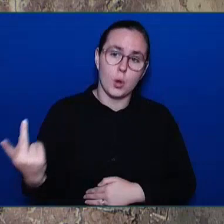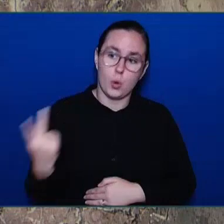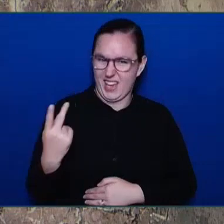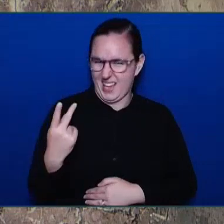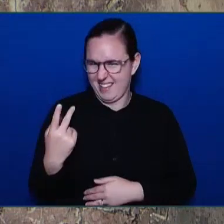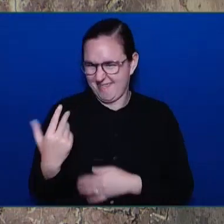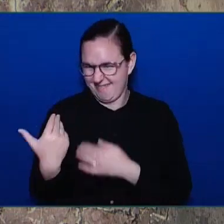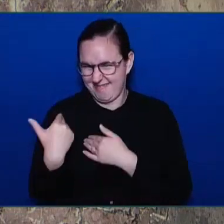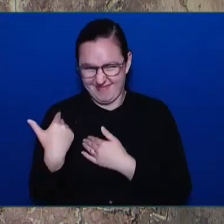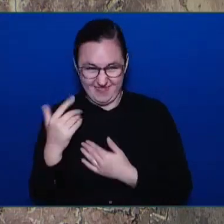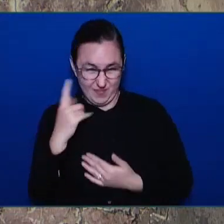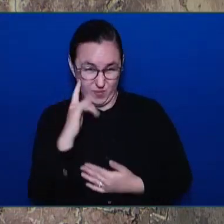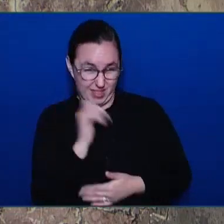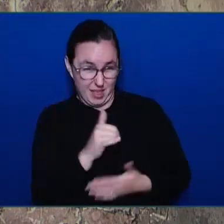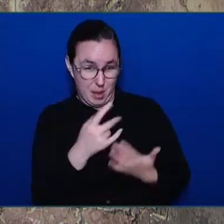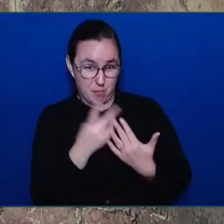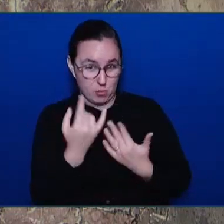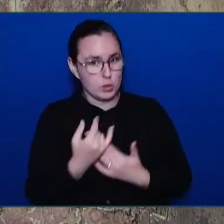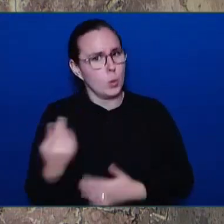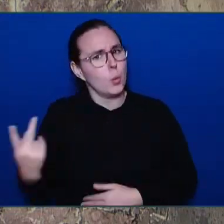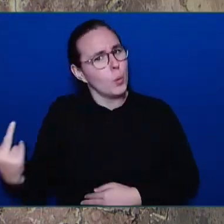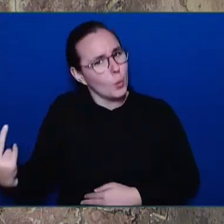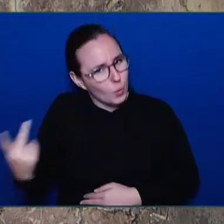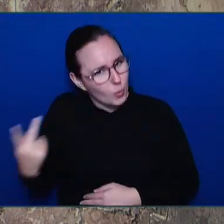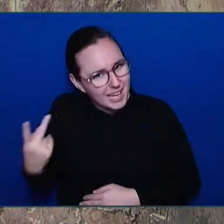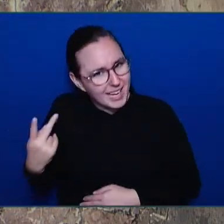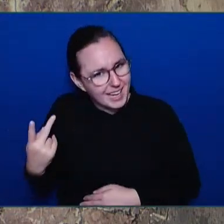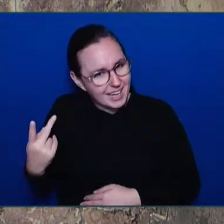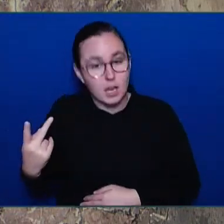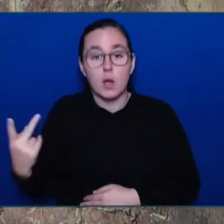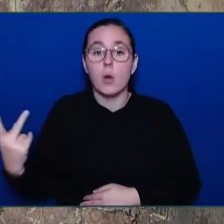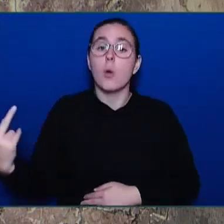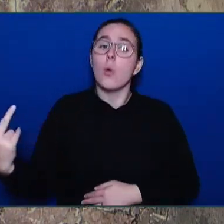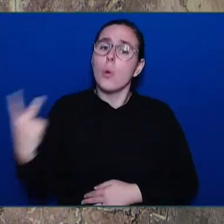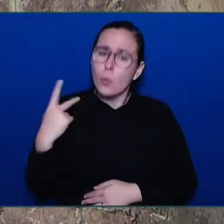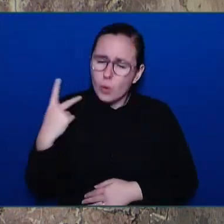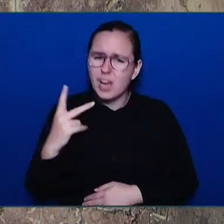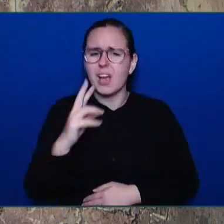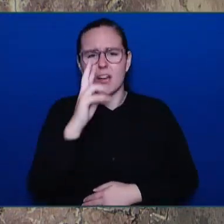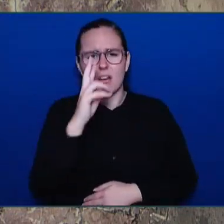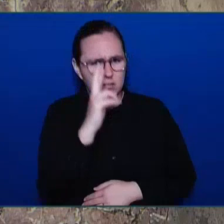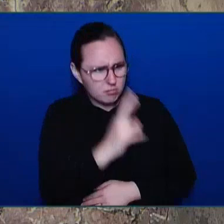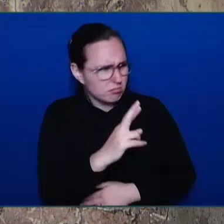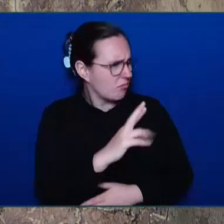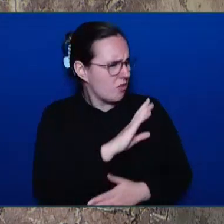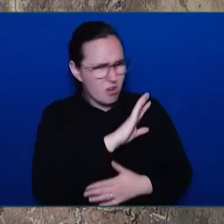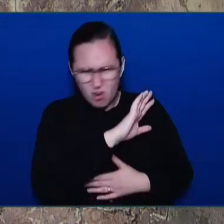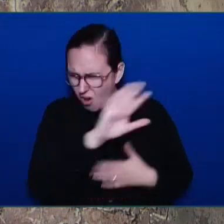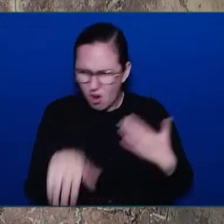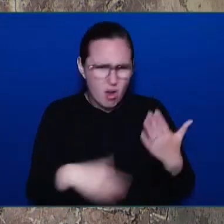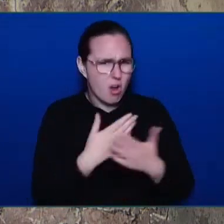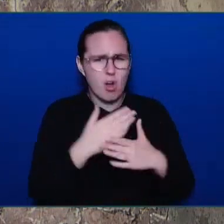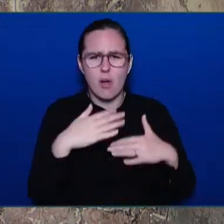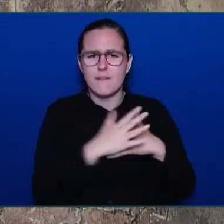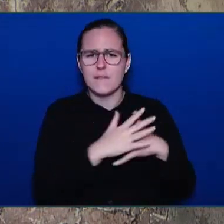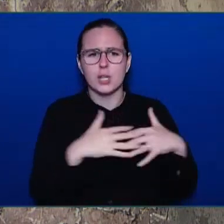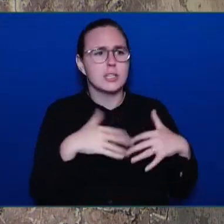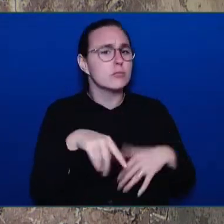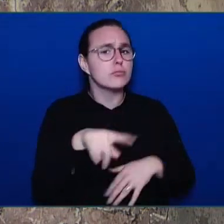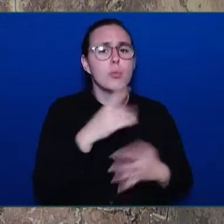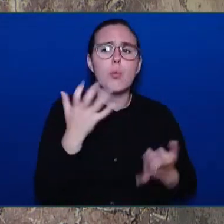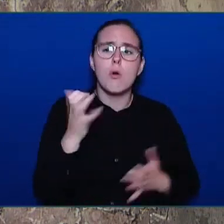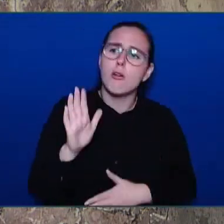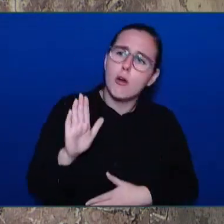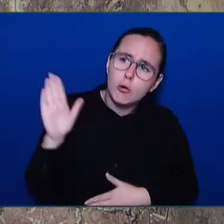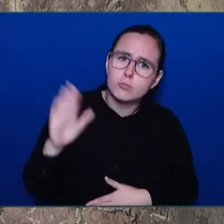respecting every Indigenous nation who wants to be heard and wants to ensure that we take their points of view